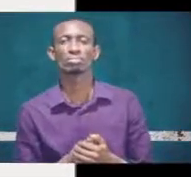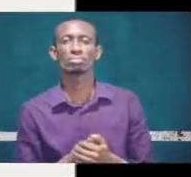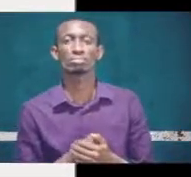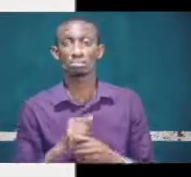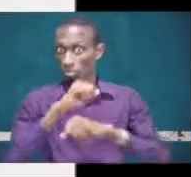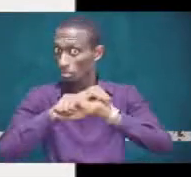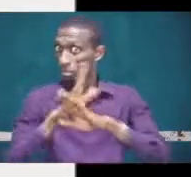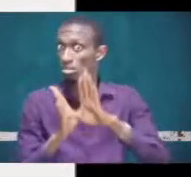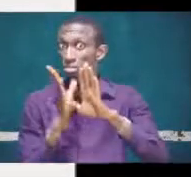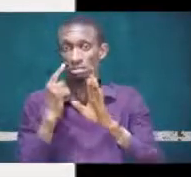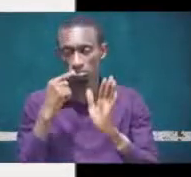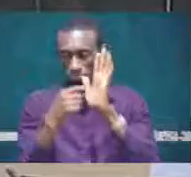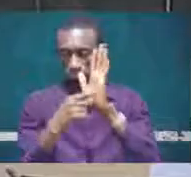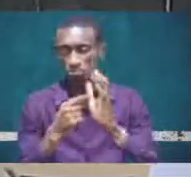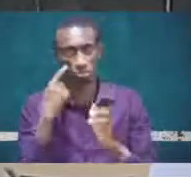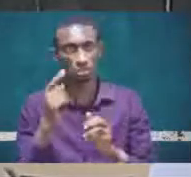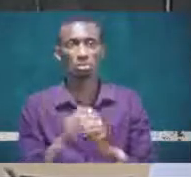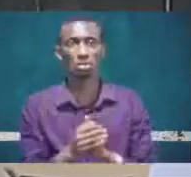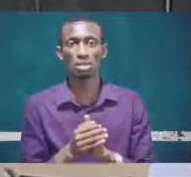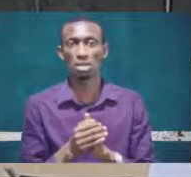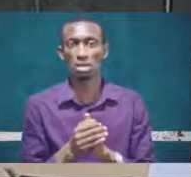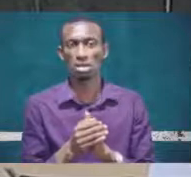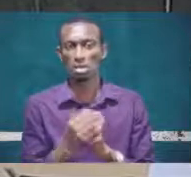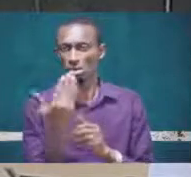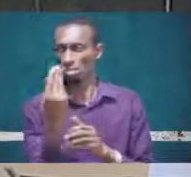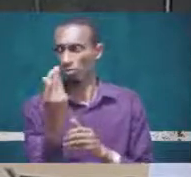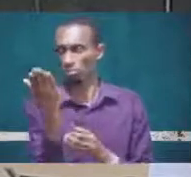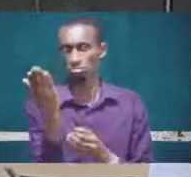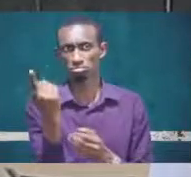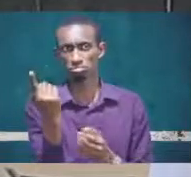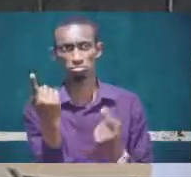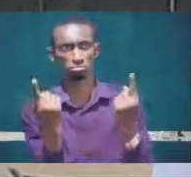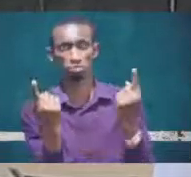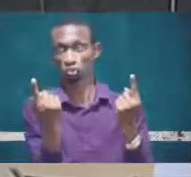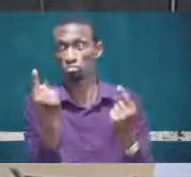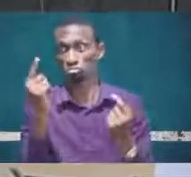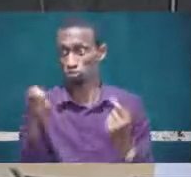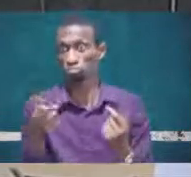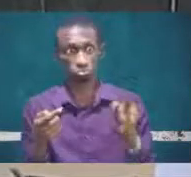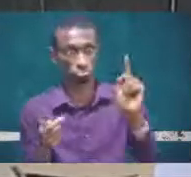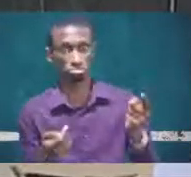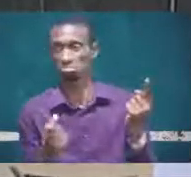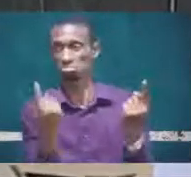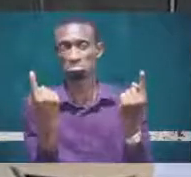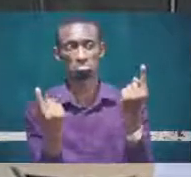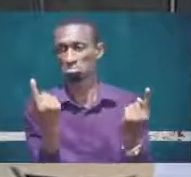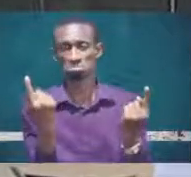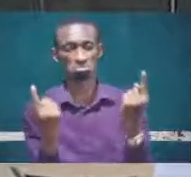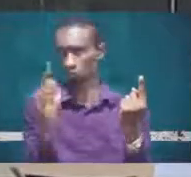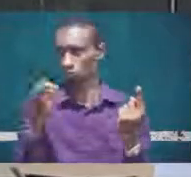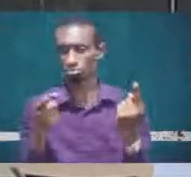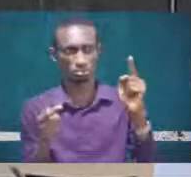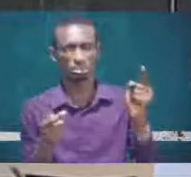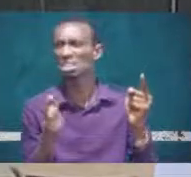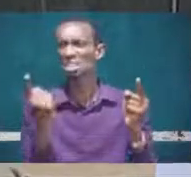Learners, you can be able to see these two notes. This is a 1,000 note. These are two notes of 1,000. Do